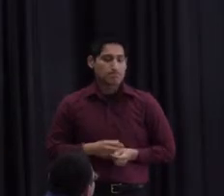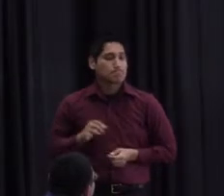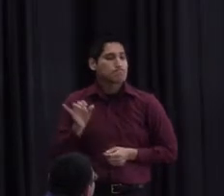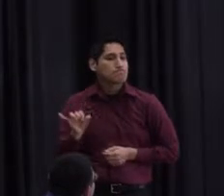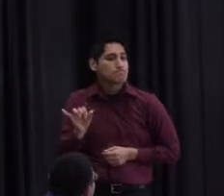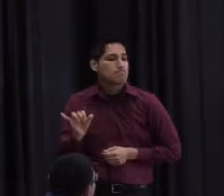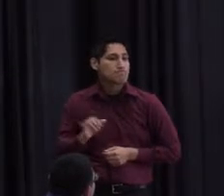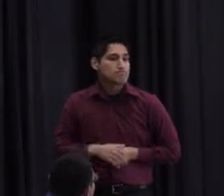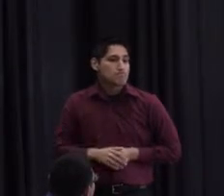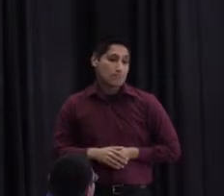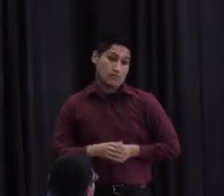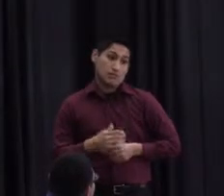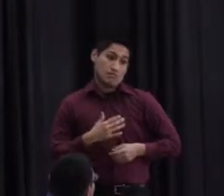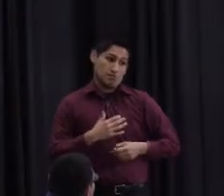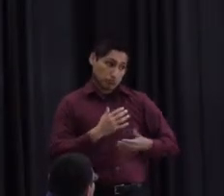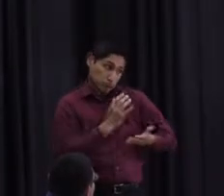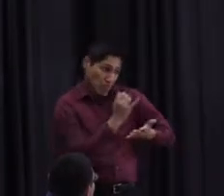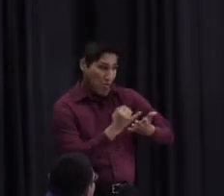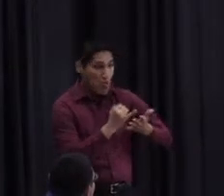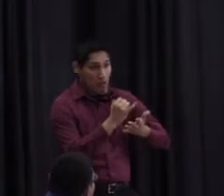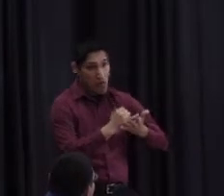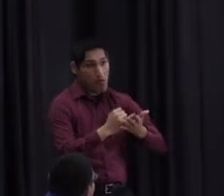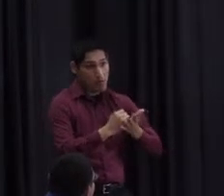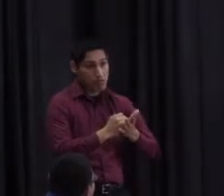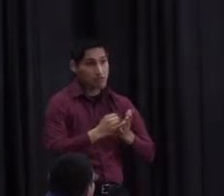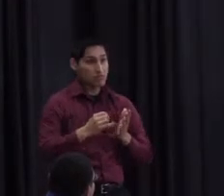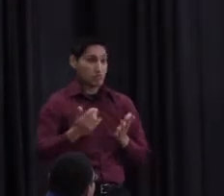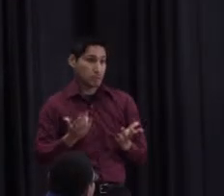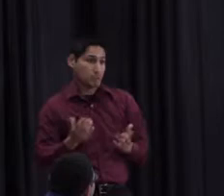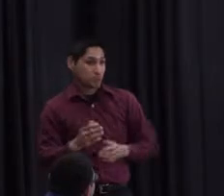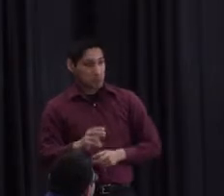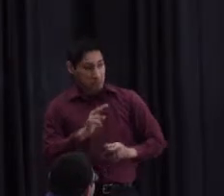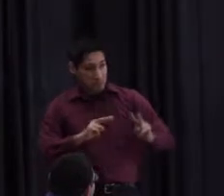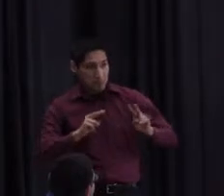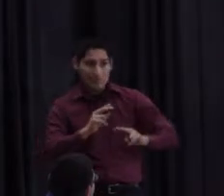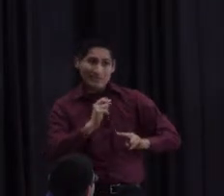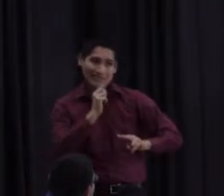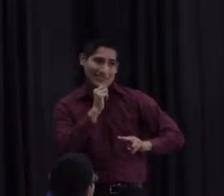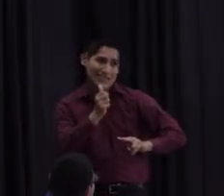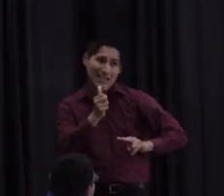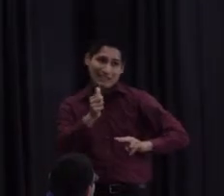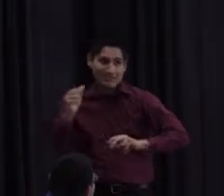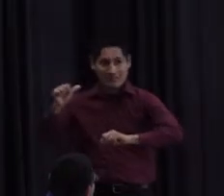is an art perspective, not a science perspective.